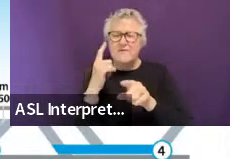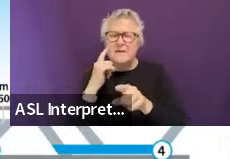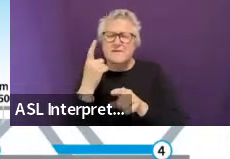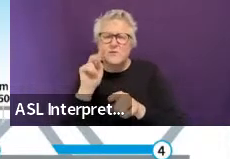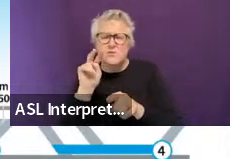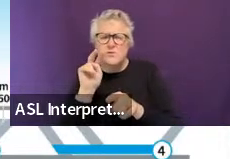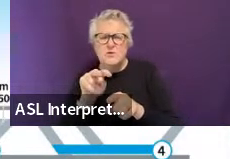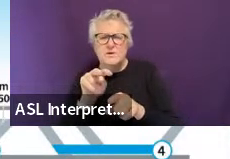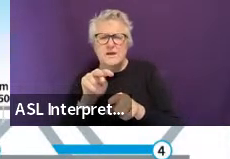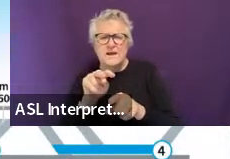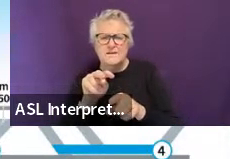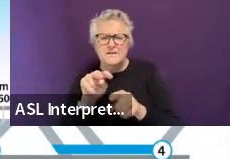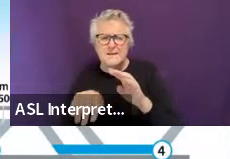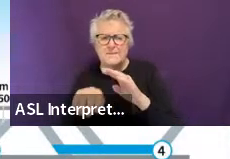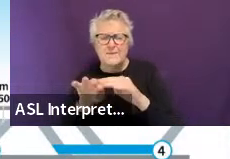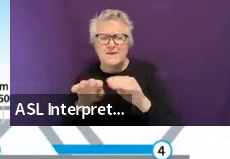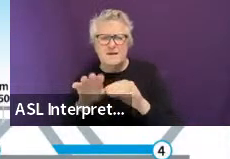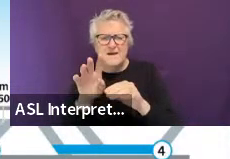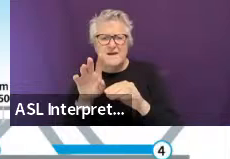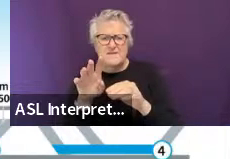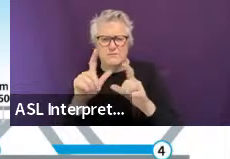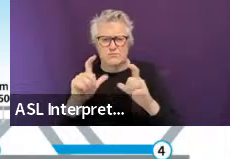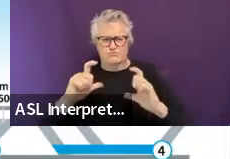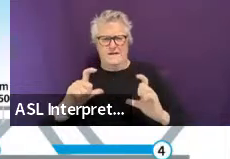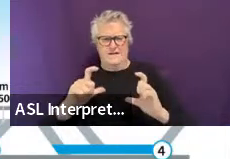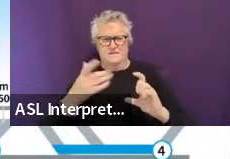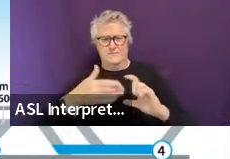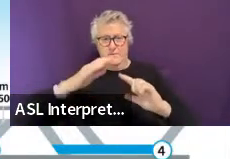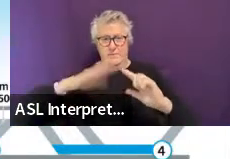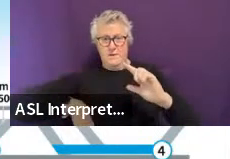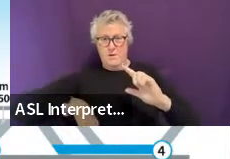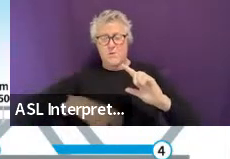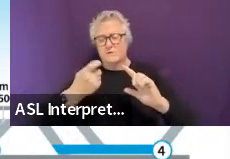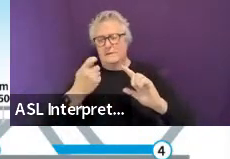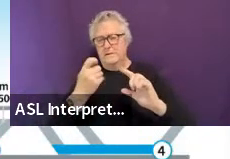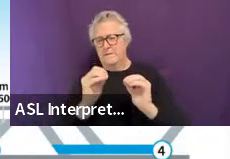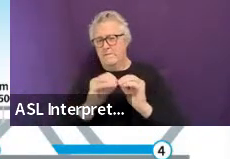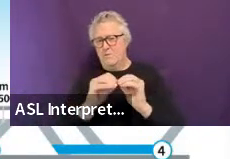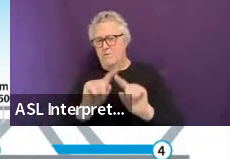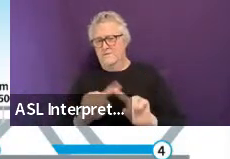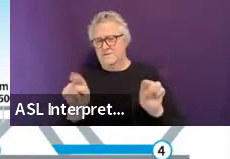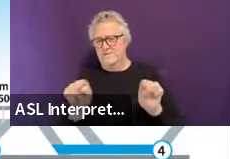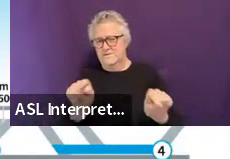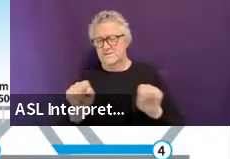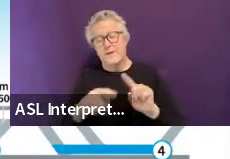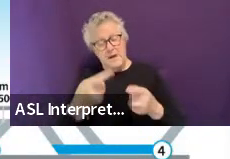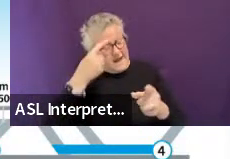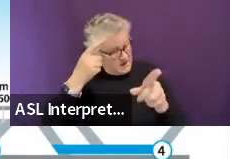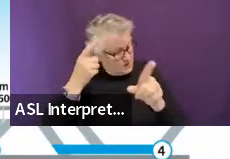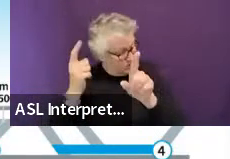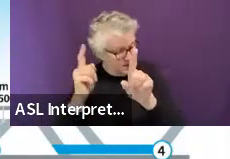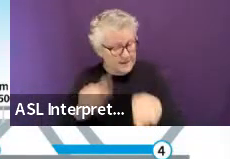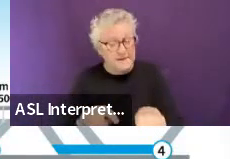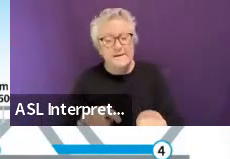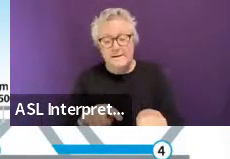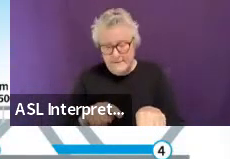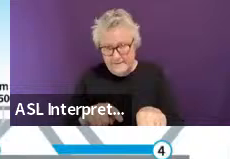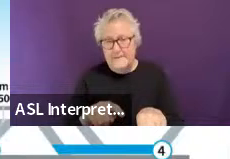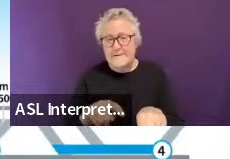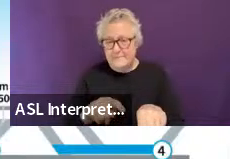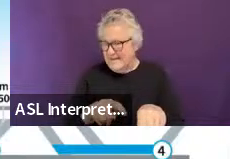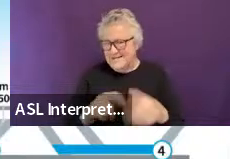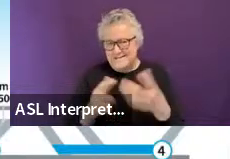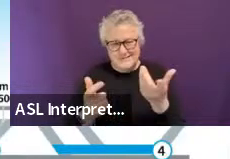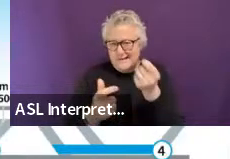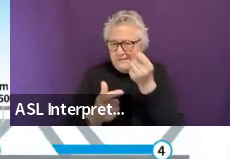kind of number in the brackets below, there's a little bit more of a difference, but agree with you. There is a small